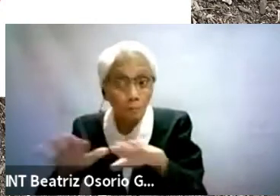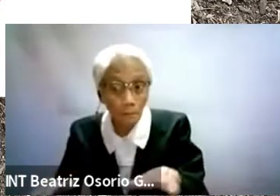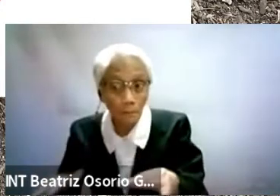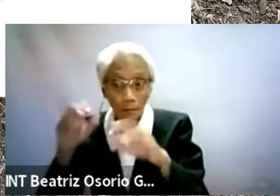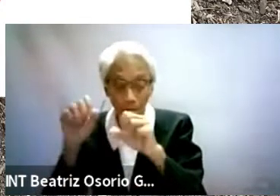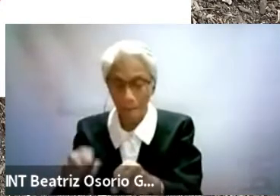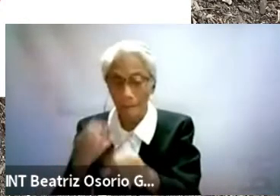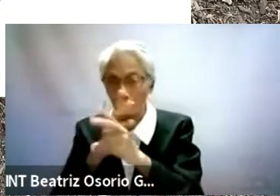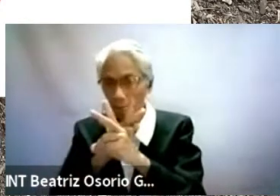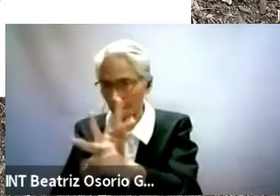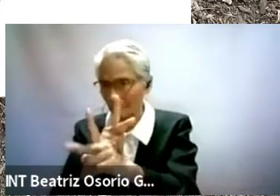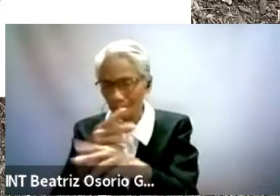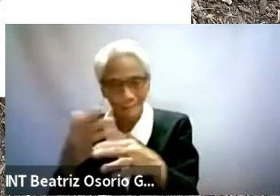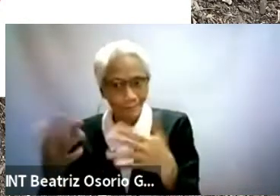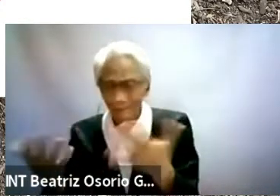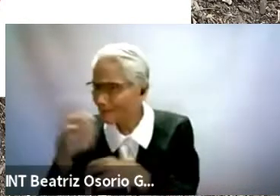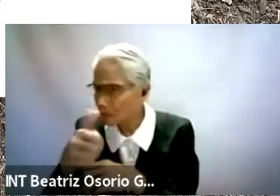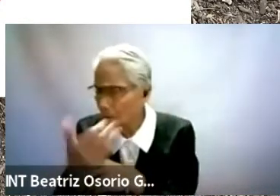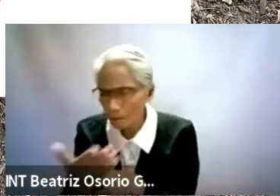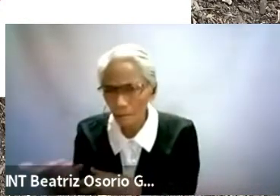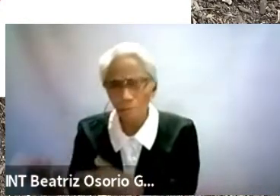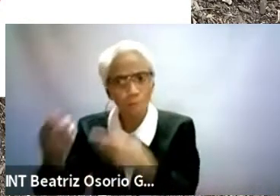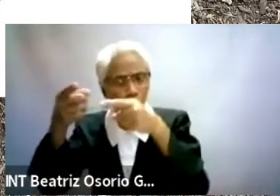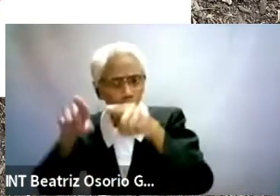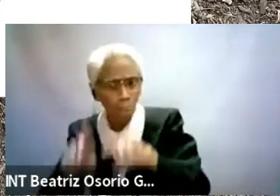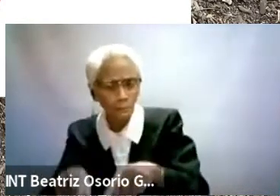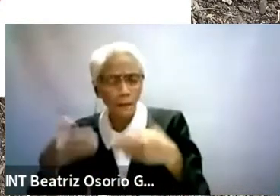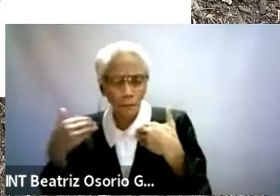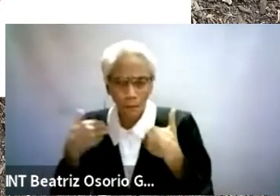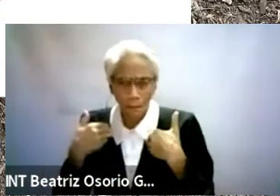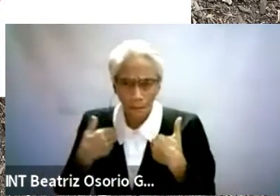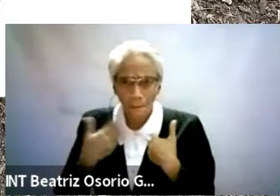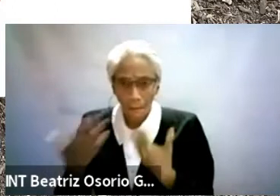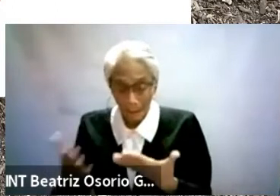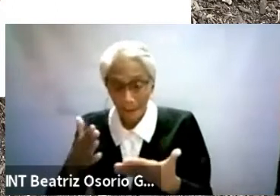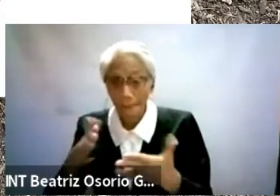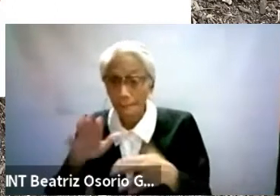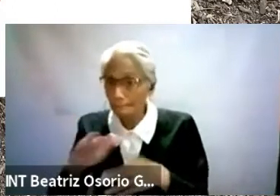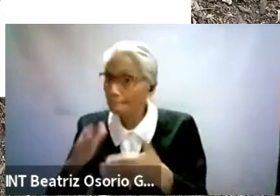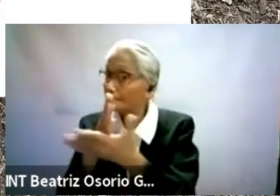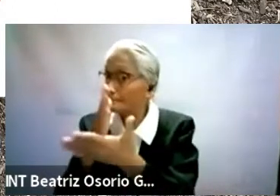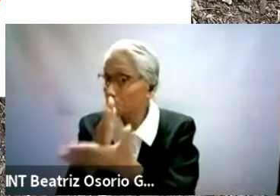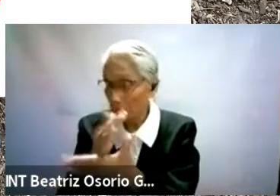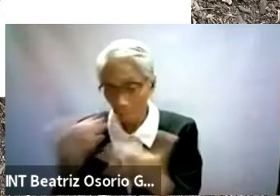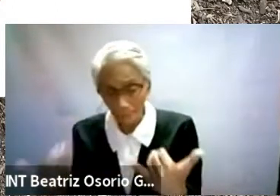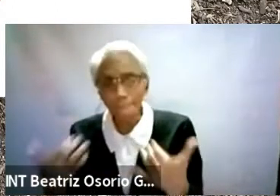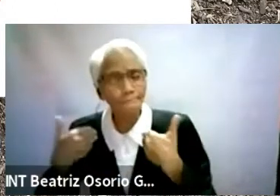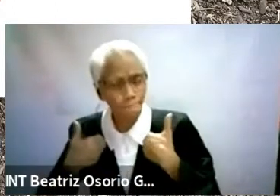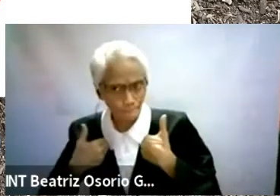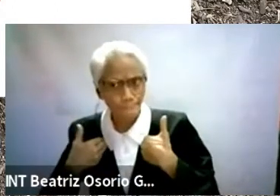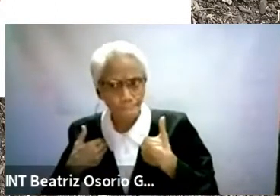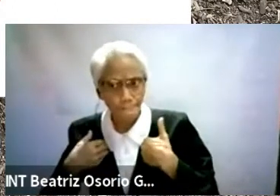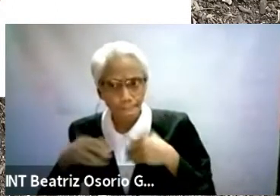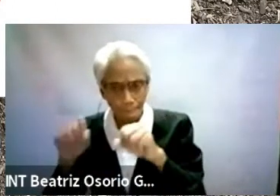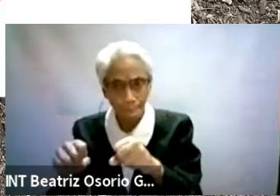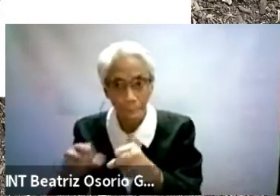Anything that happens offline, anything that we have long worried about in the child rights world, now has a digital dimension. And